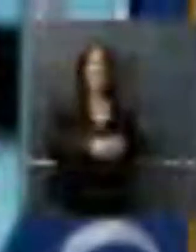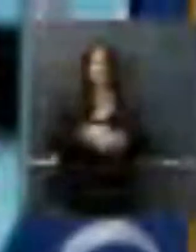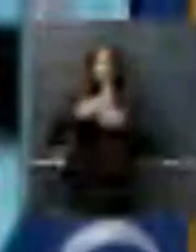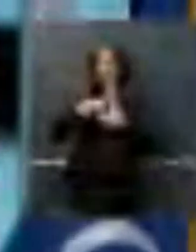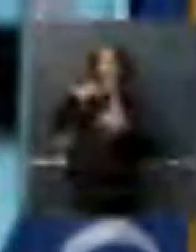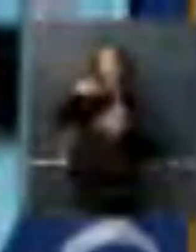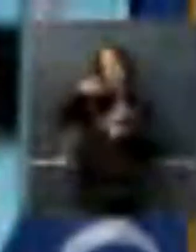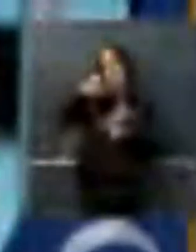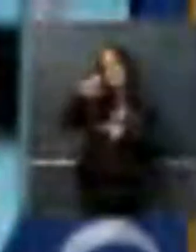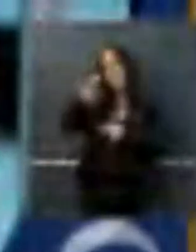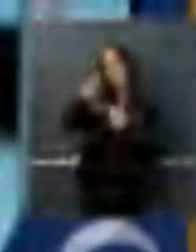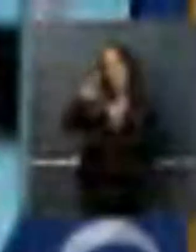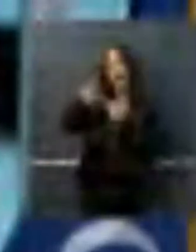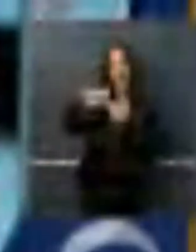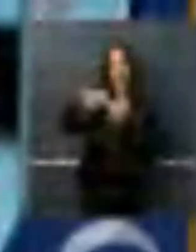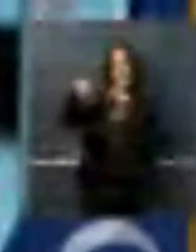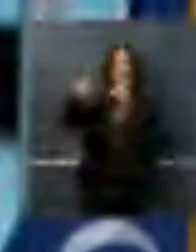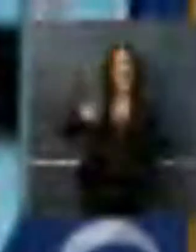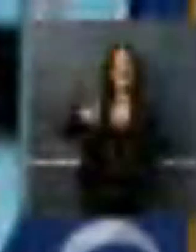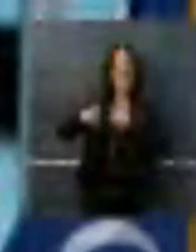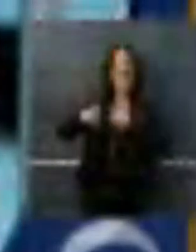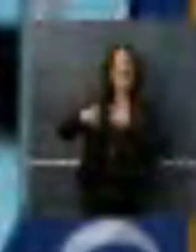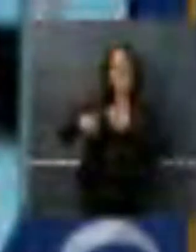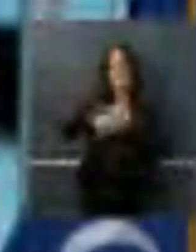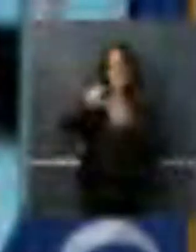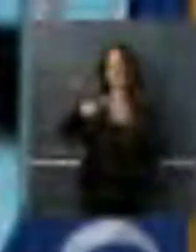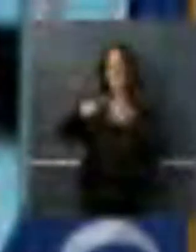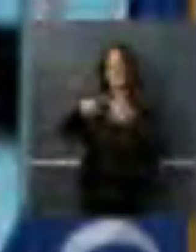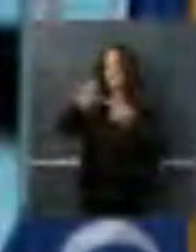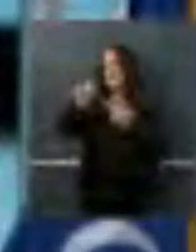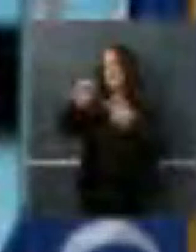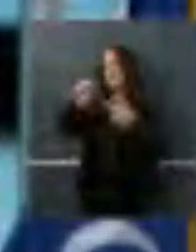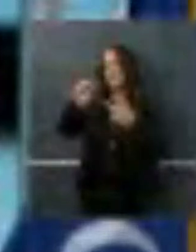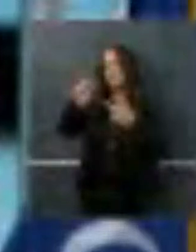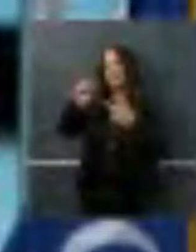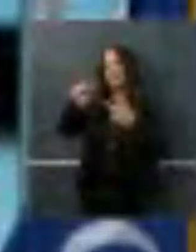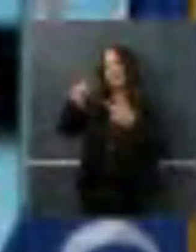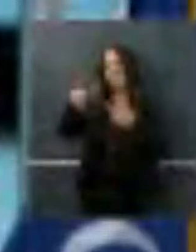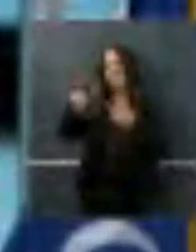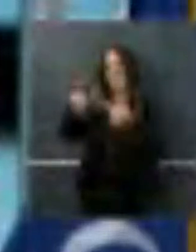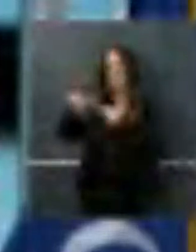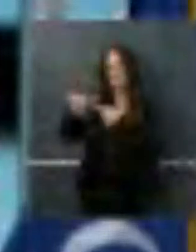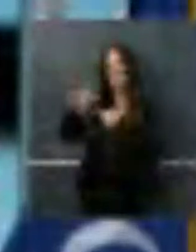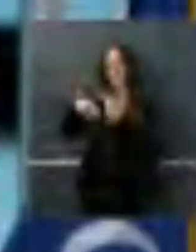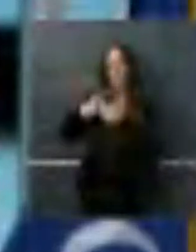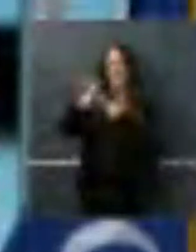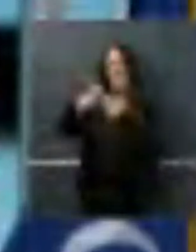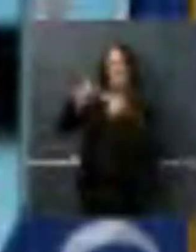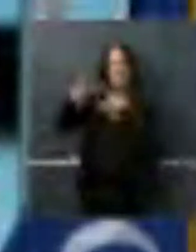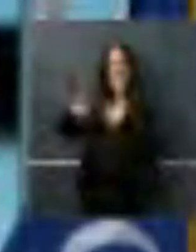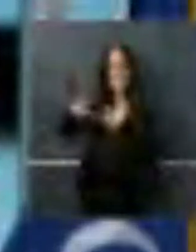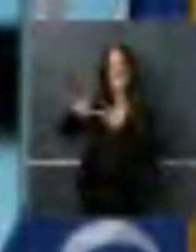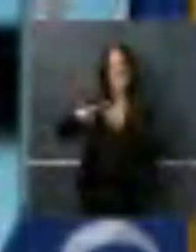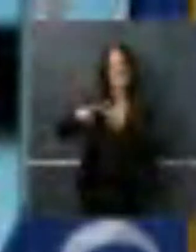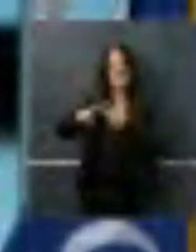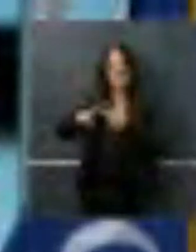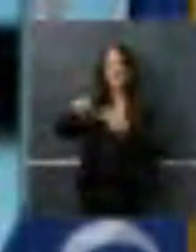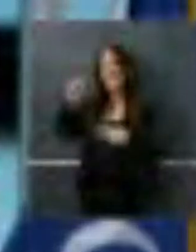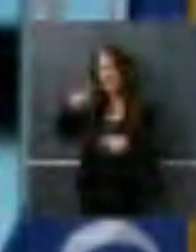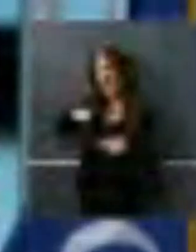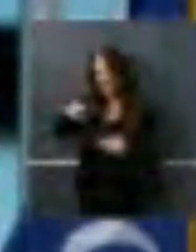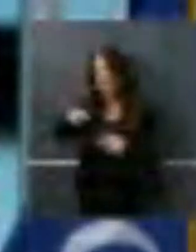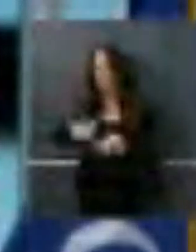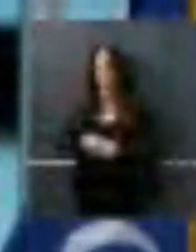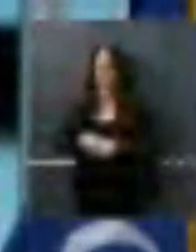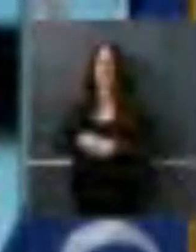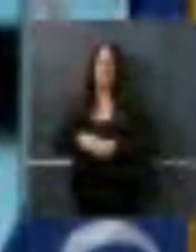which you're going to see a significant expansion. I'll just remind you briefly, and this is an an extension beyond perhaps your interest